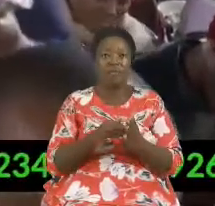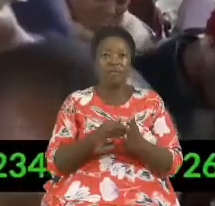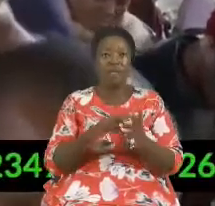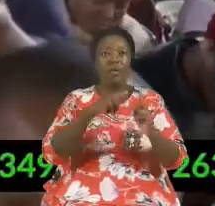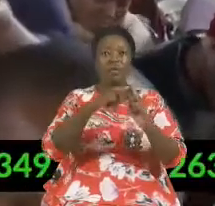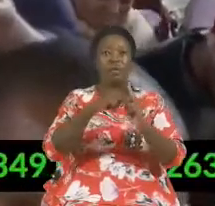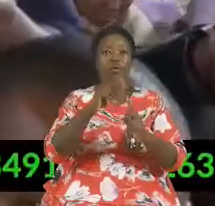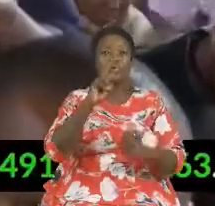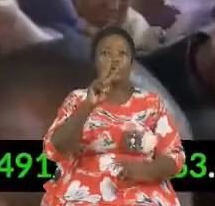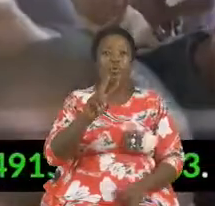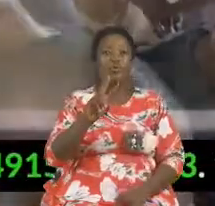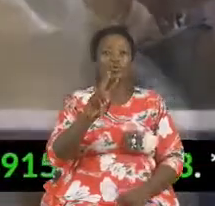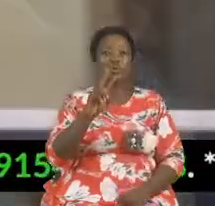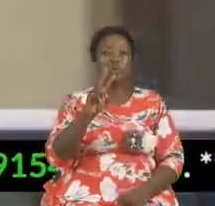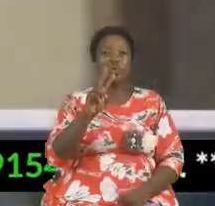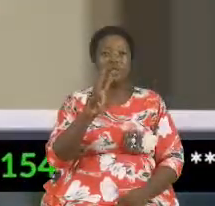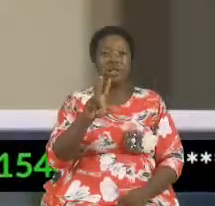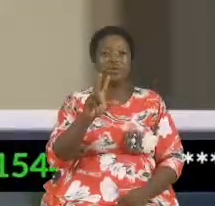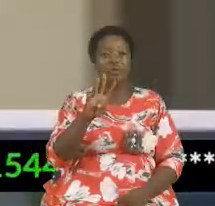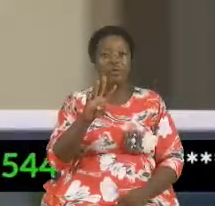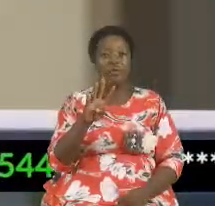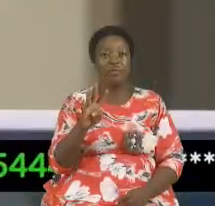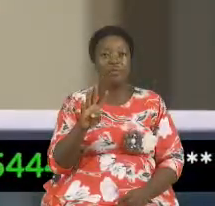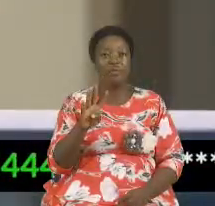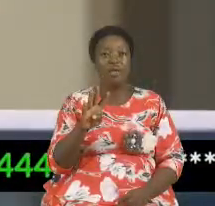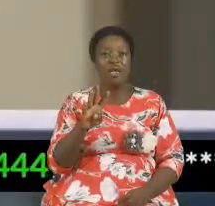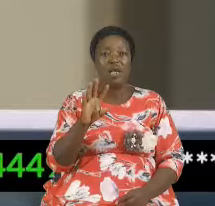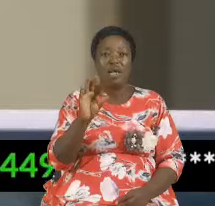+234 915 444 9263. The number again,